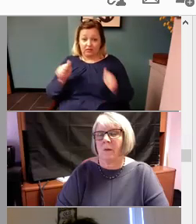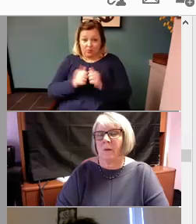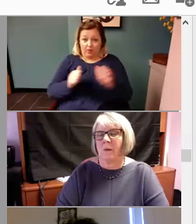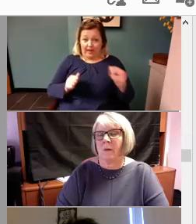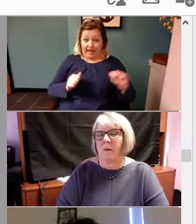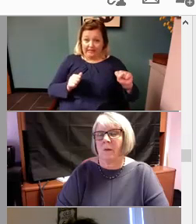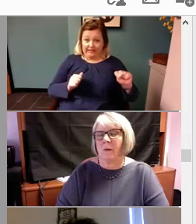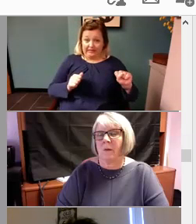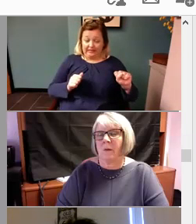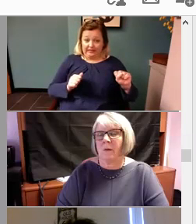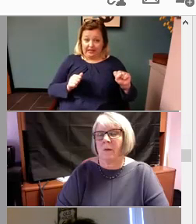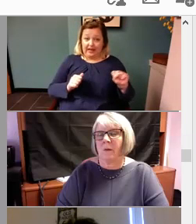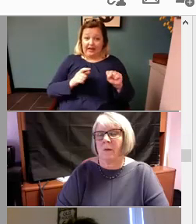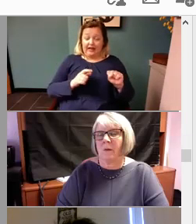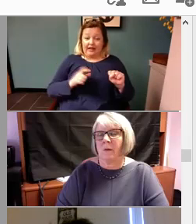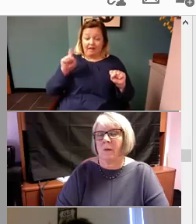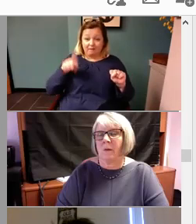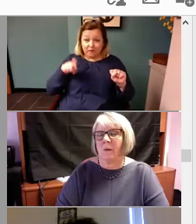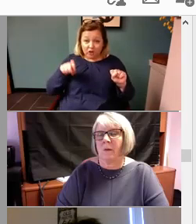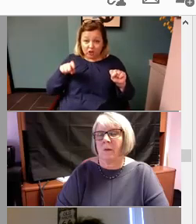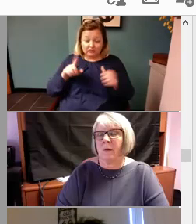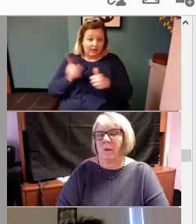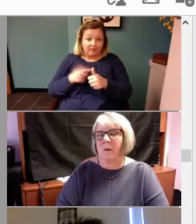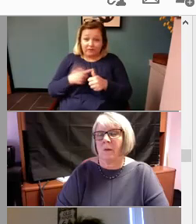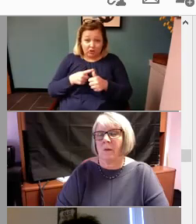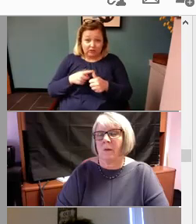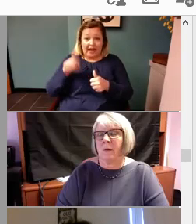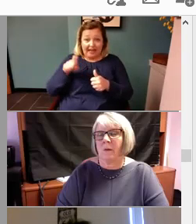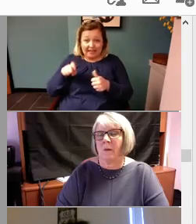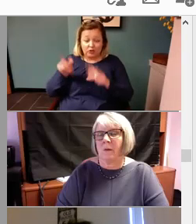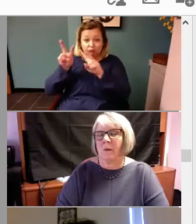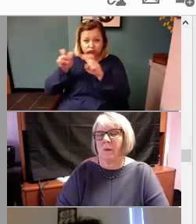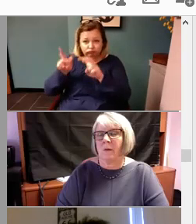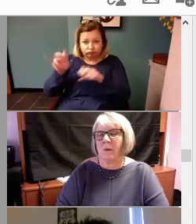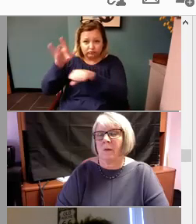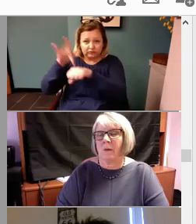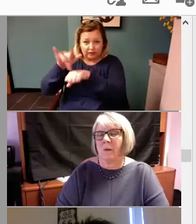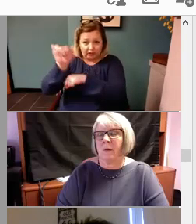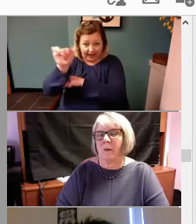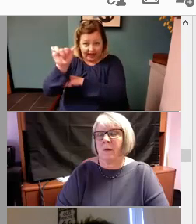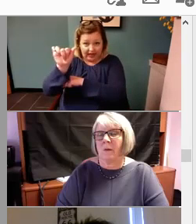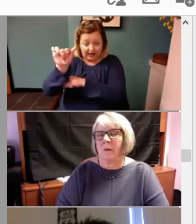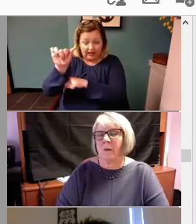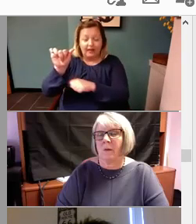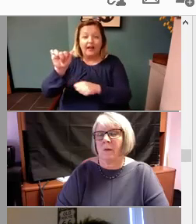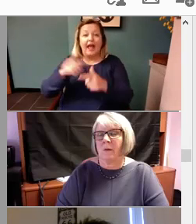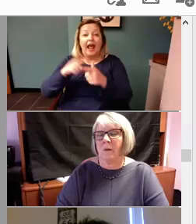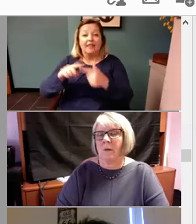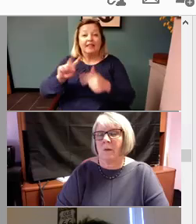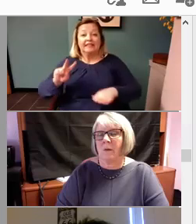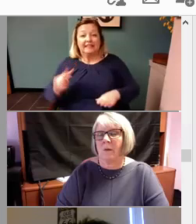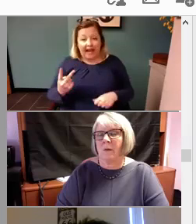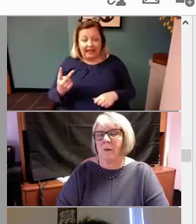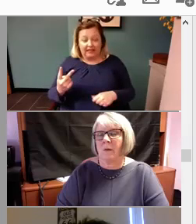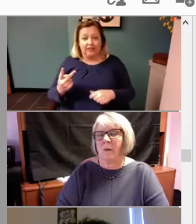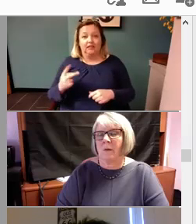I need to analyze A first and then I need to analyze B instead of the other way around? Because of the minute,